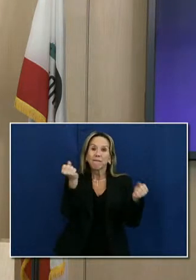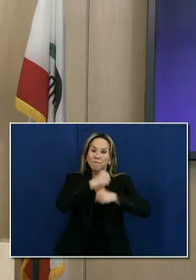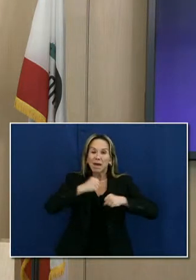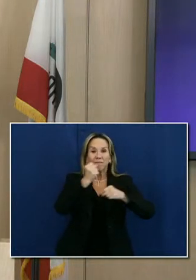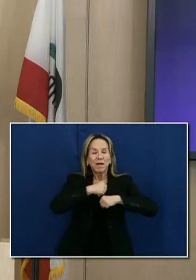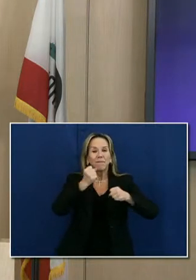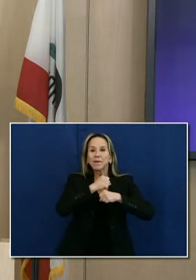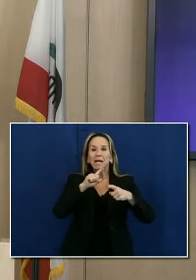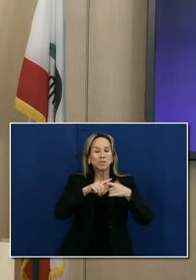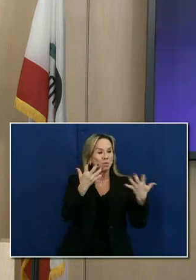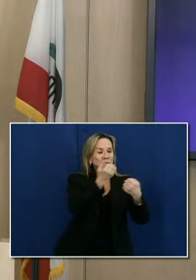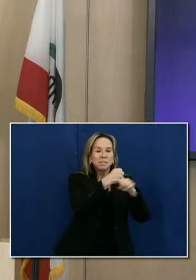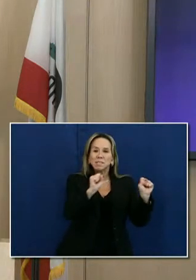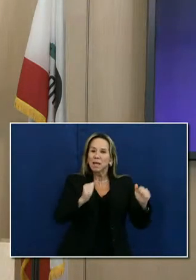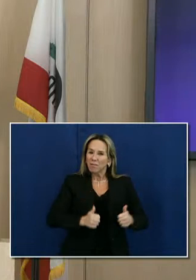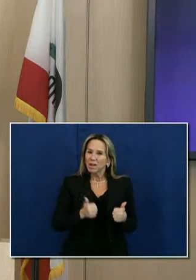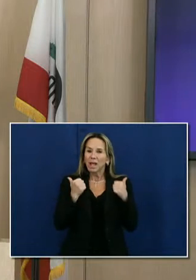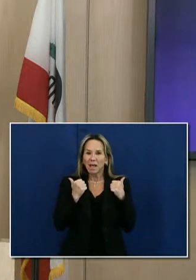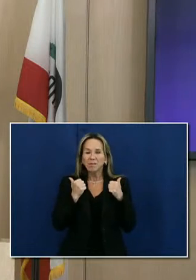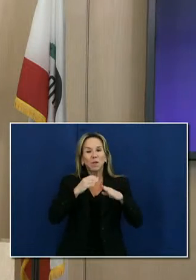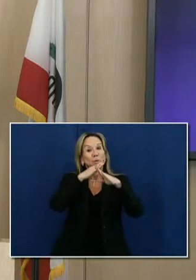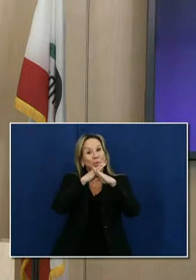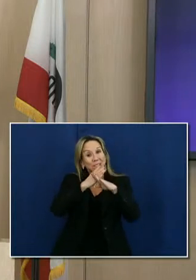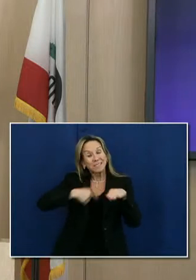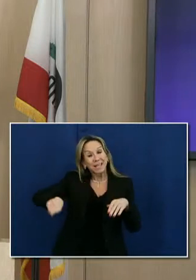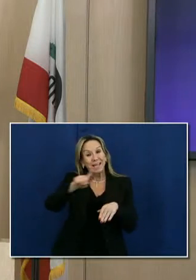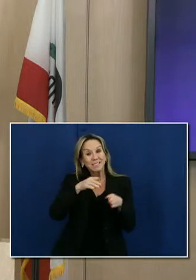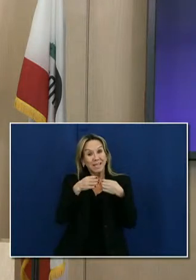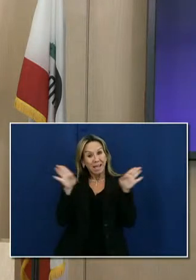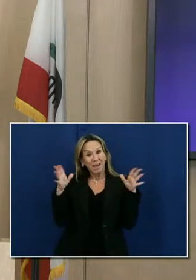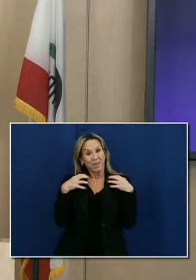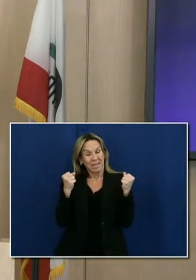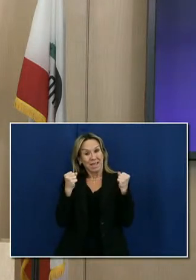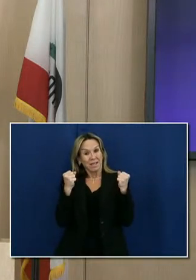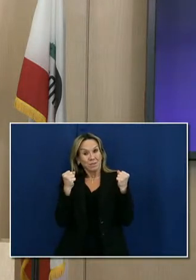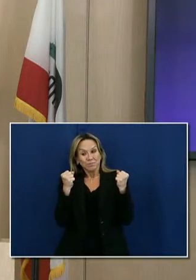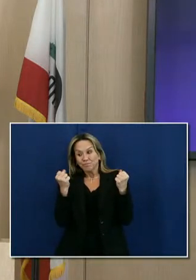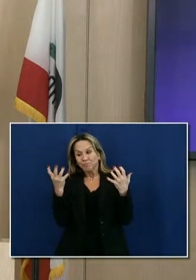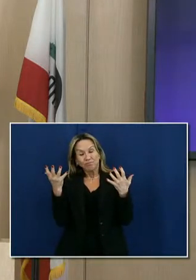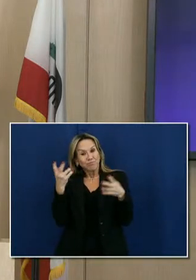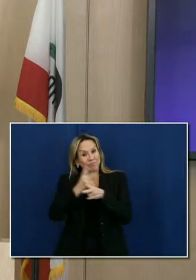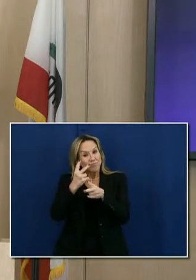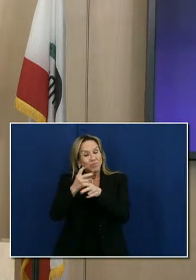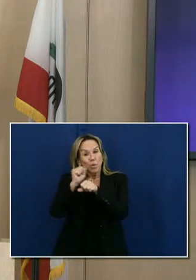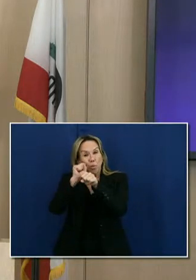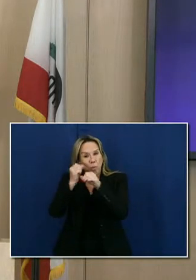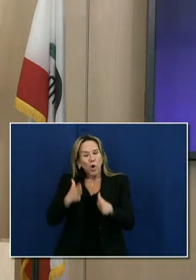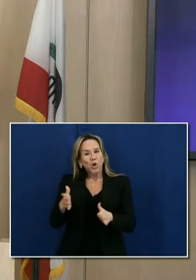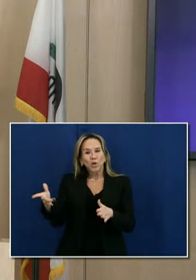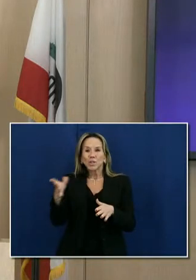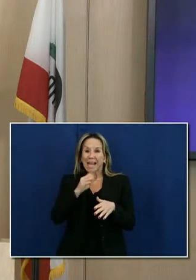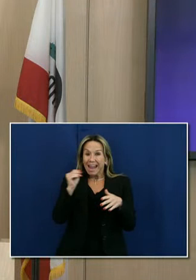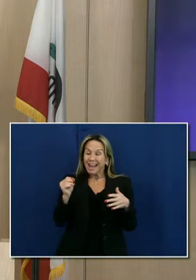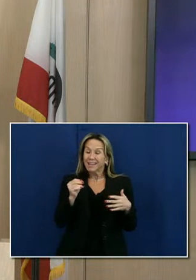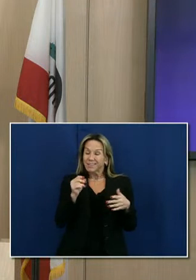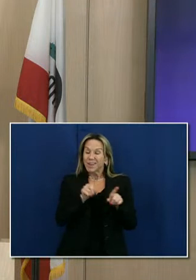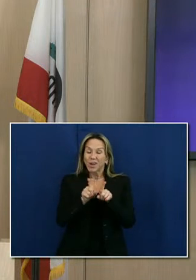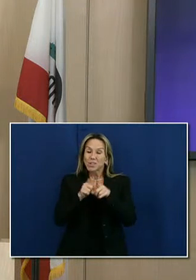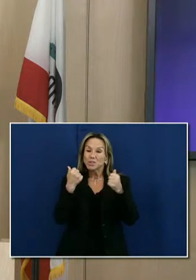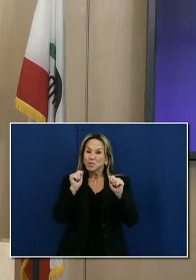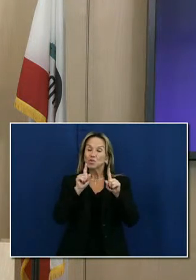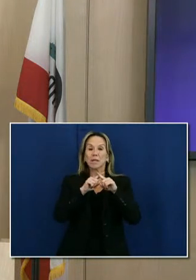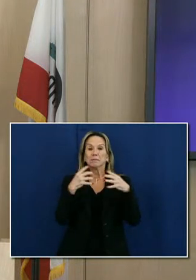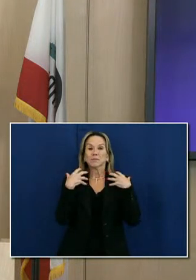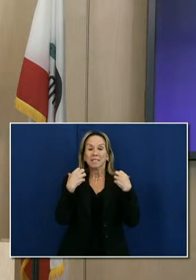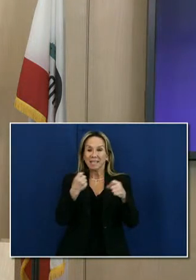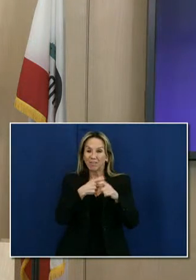lives, to protect our healthcare workers and healthcare system, and also to protect our economic recovery. And that takes each and every